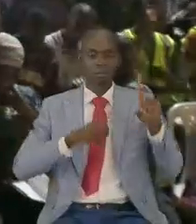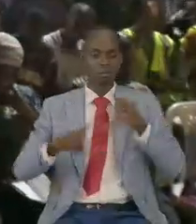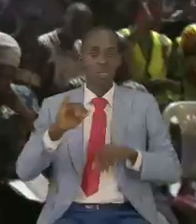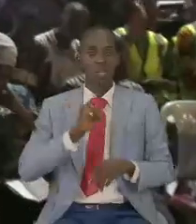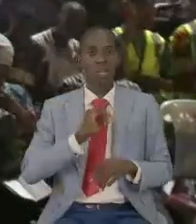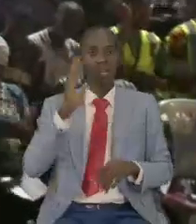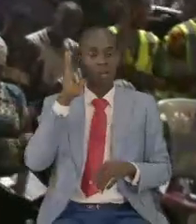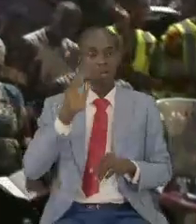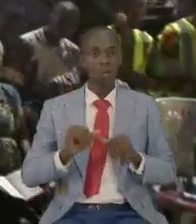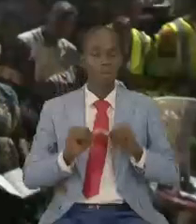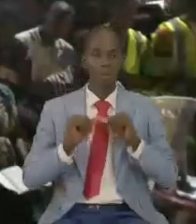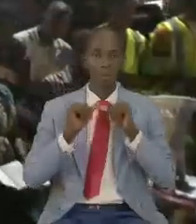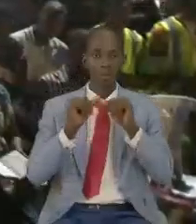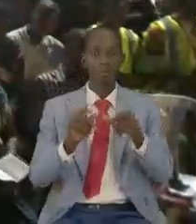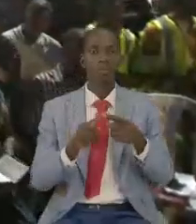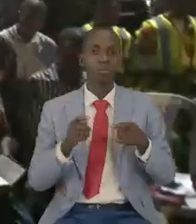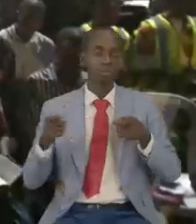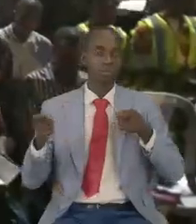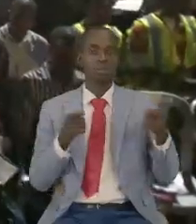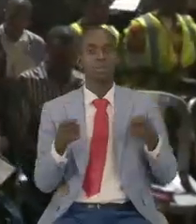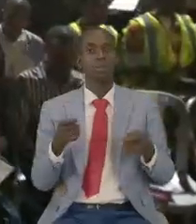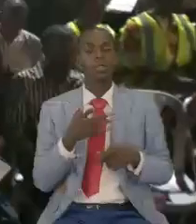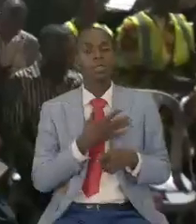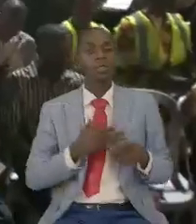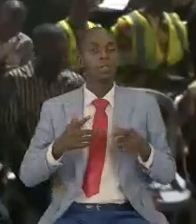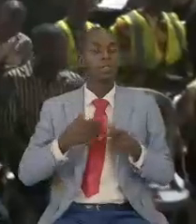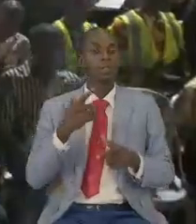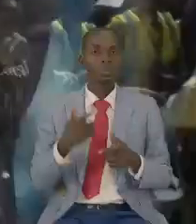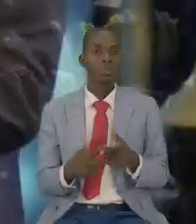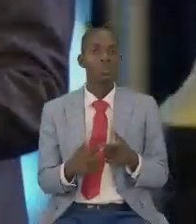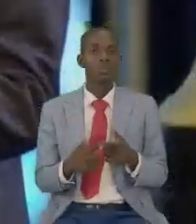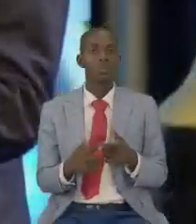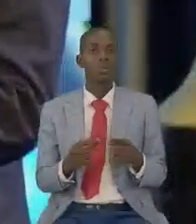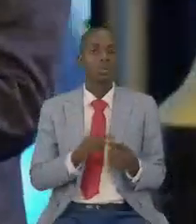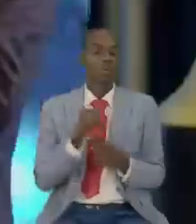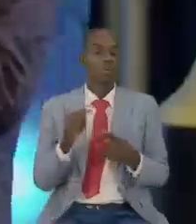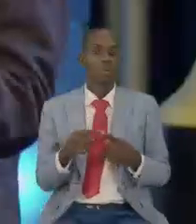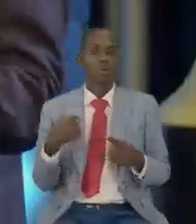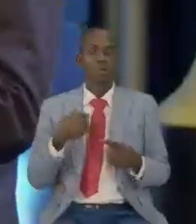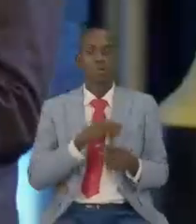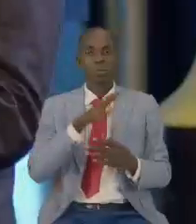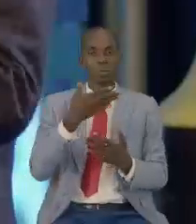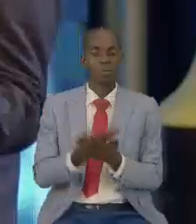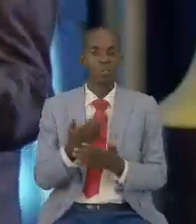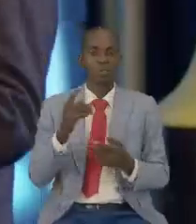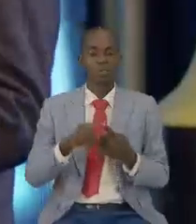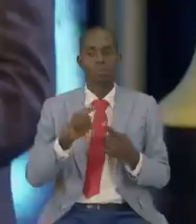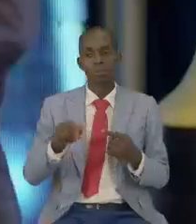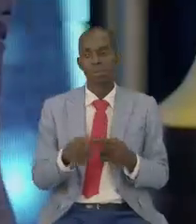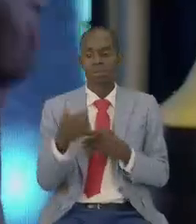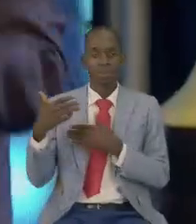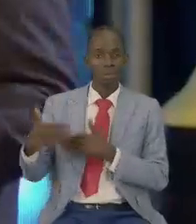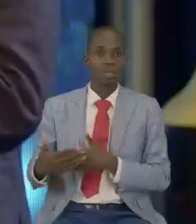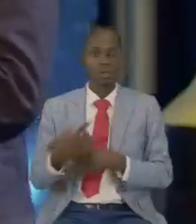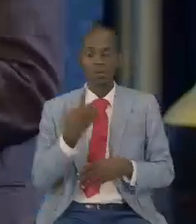And then when we get to the other side, forever, forever, forever, we